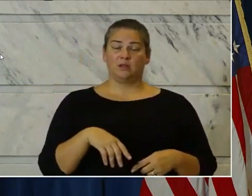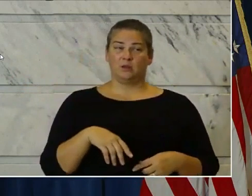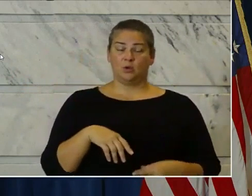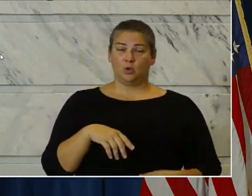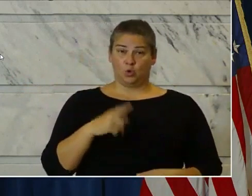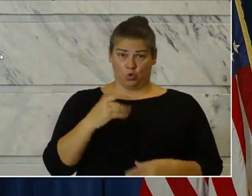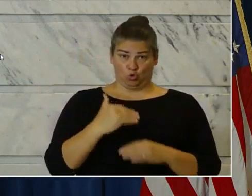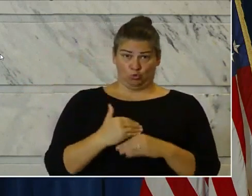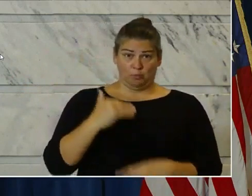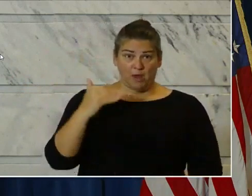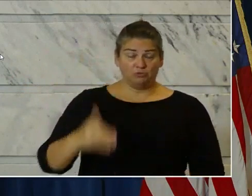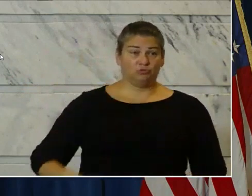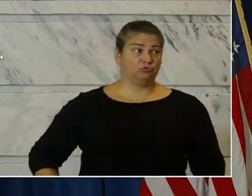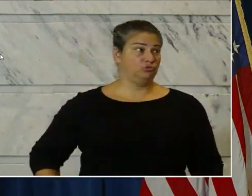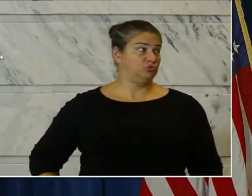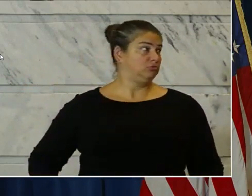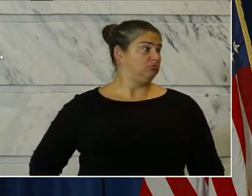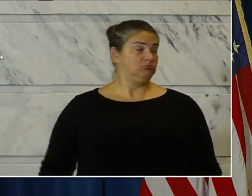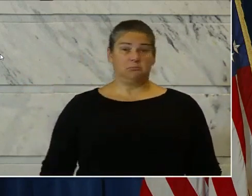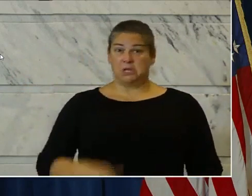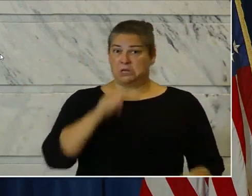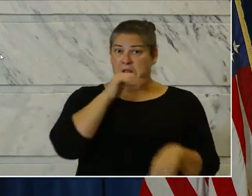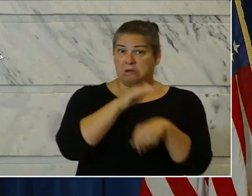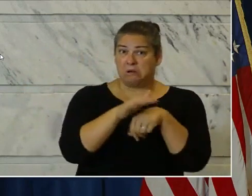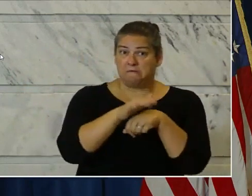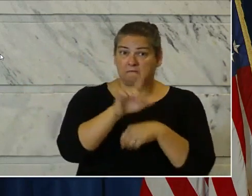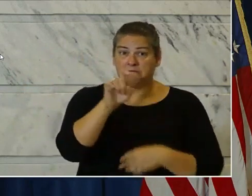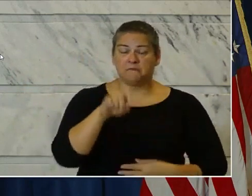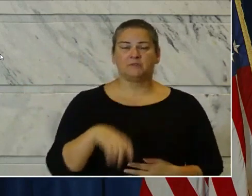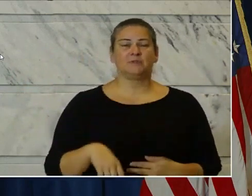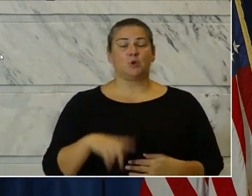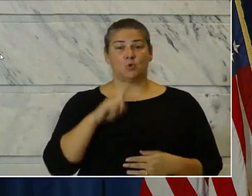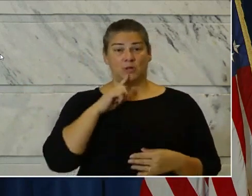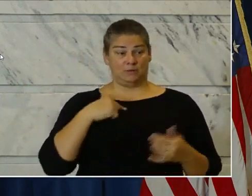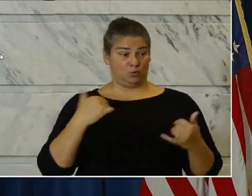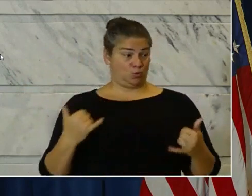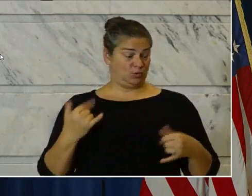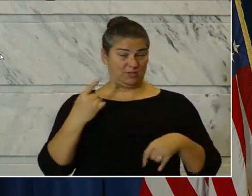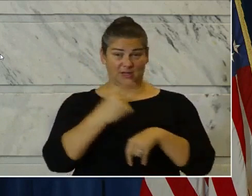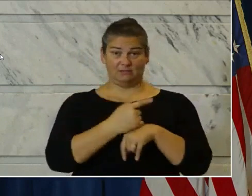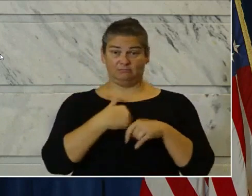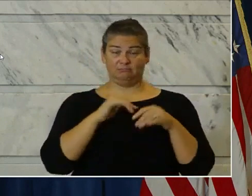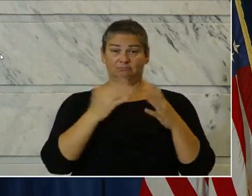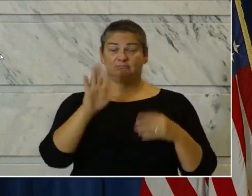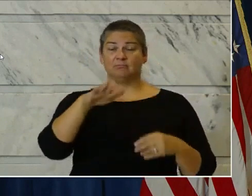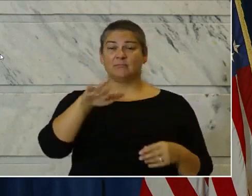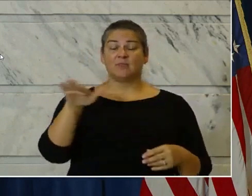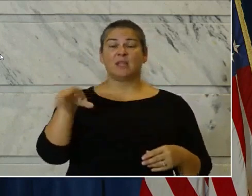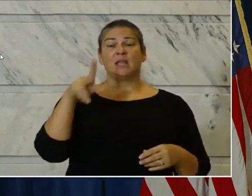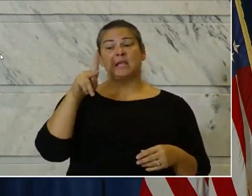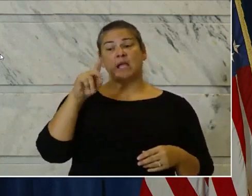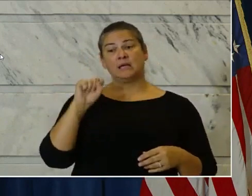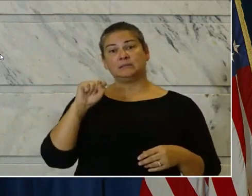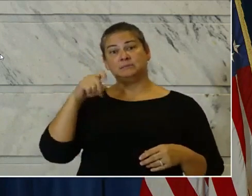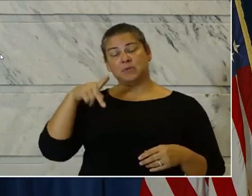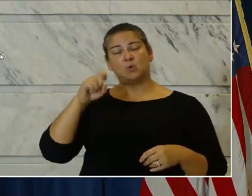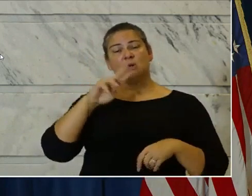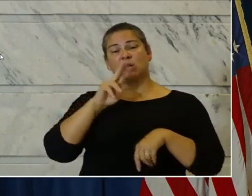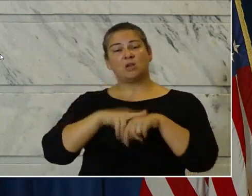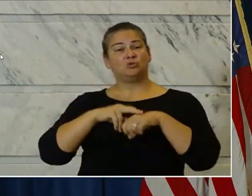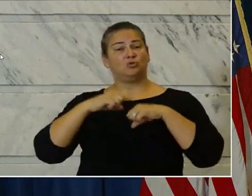Was it too much? Was it too little? First, I'll say as of today, neither KSP nor the National